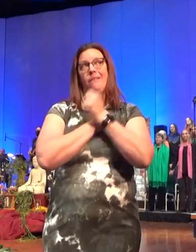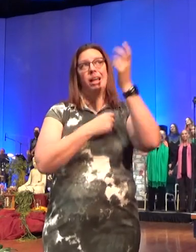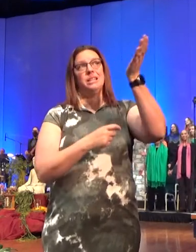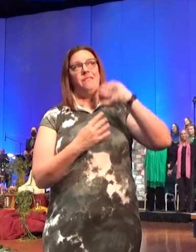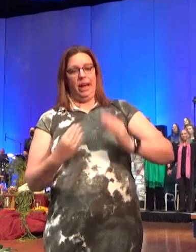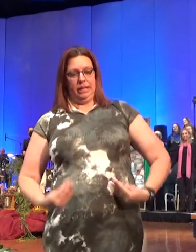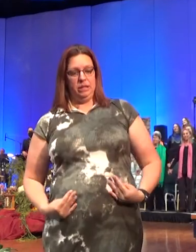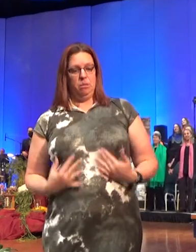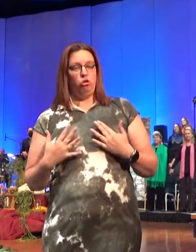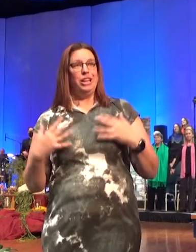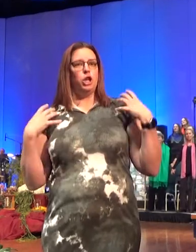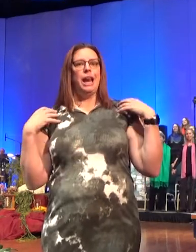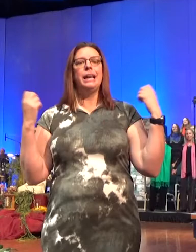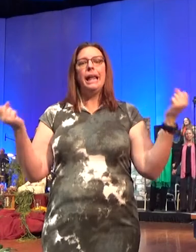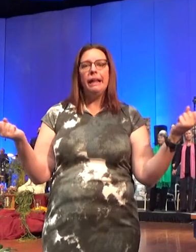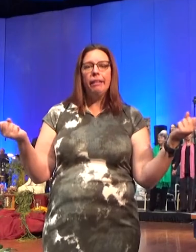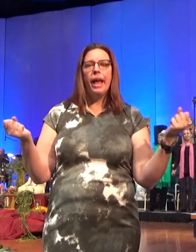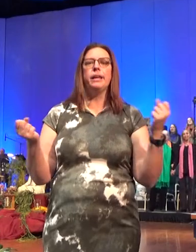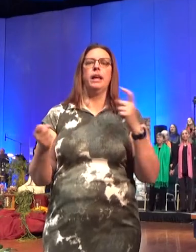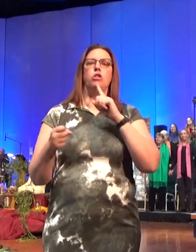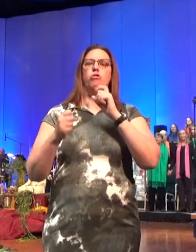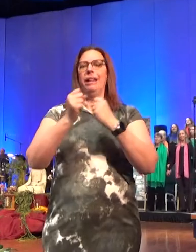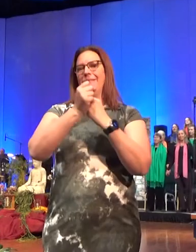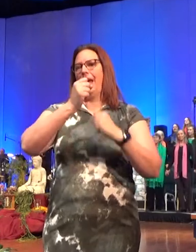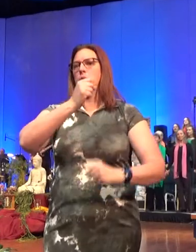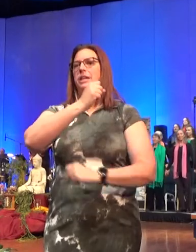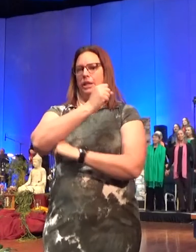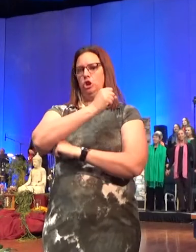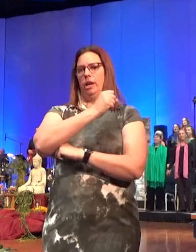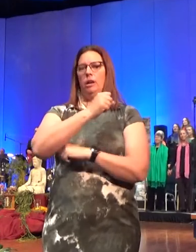is the very foundation of our being. May we walk on it and